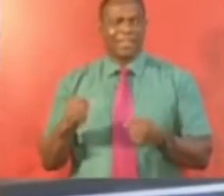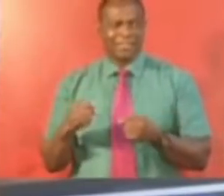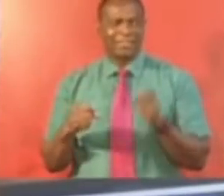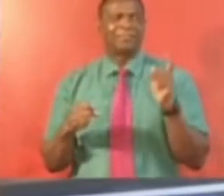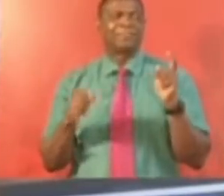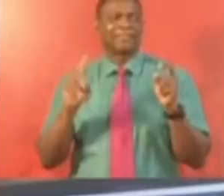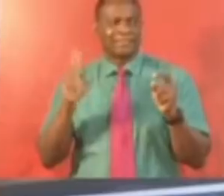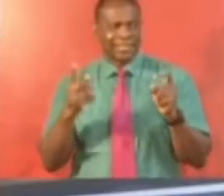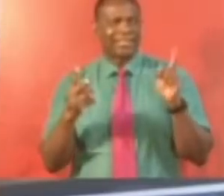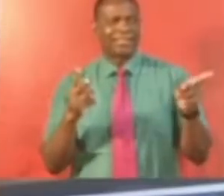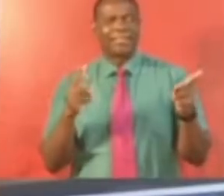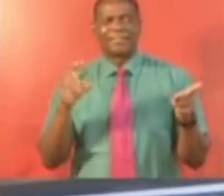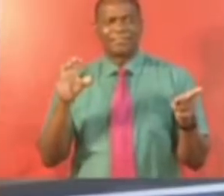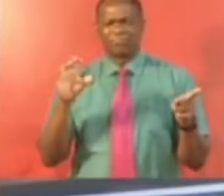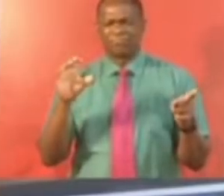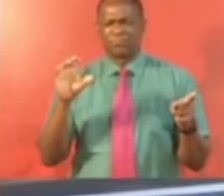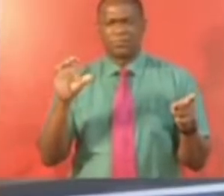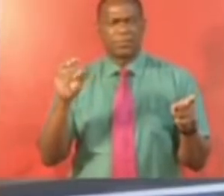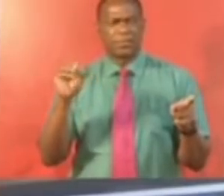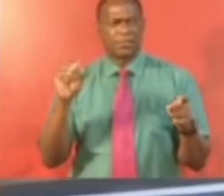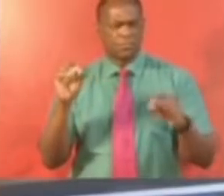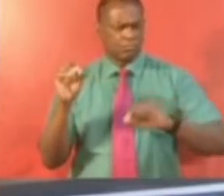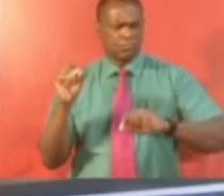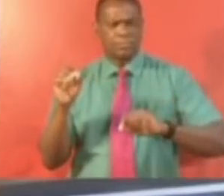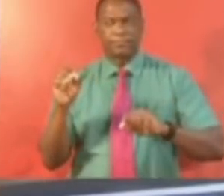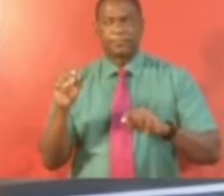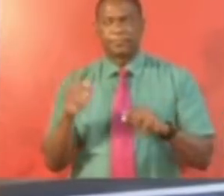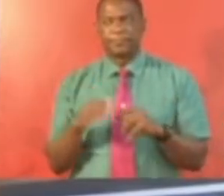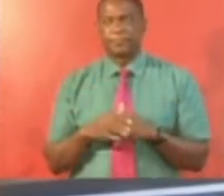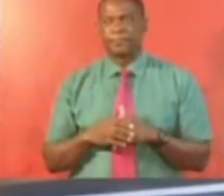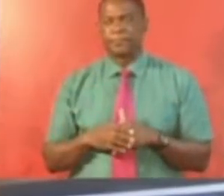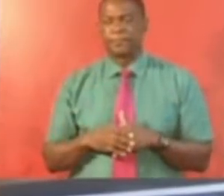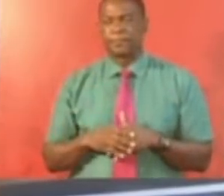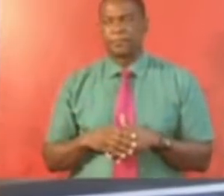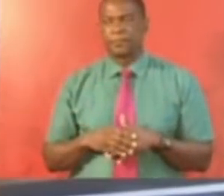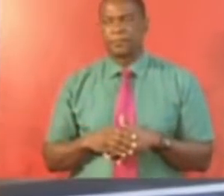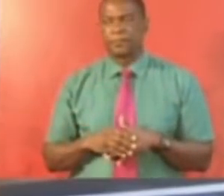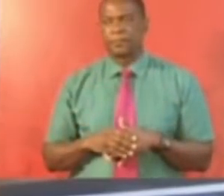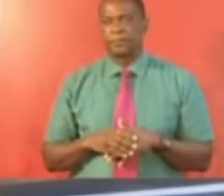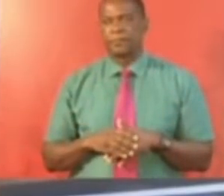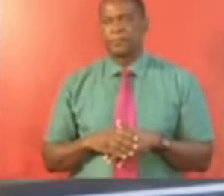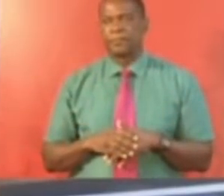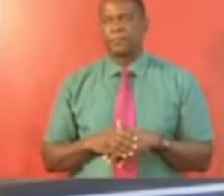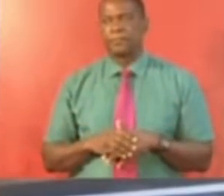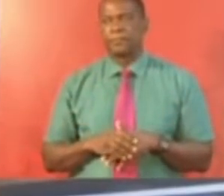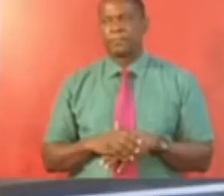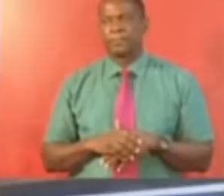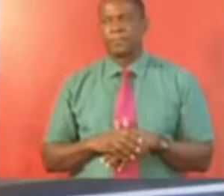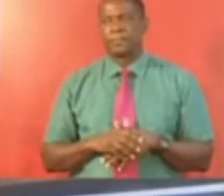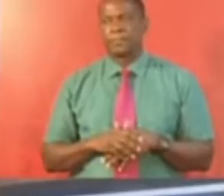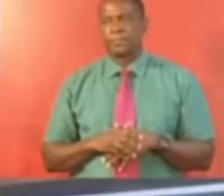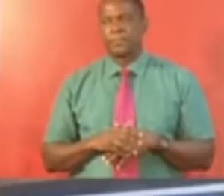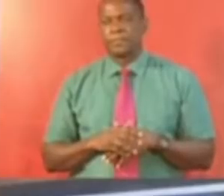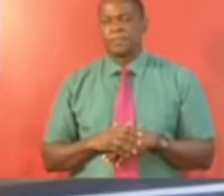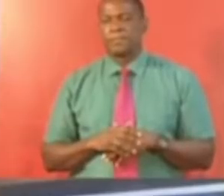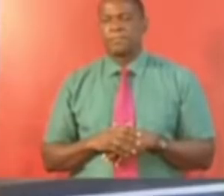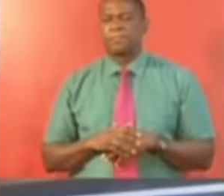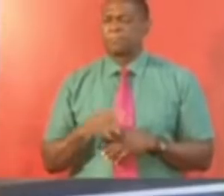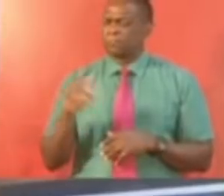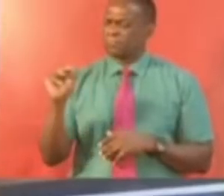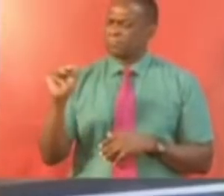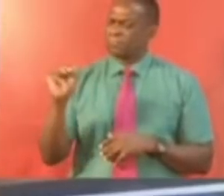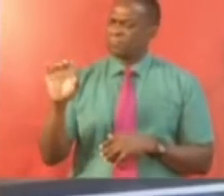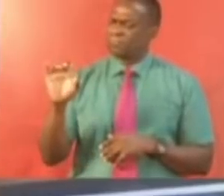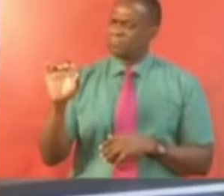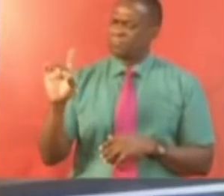Singh. Minister, next week is being declared as Global Week for Action on NCDs. The aim is to